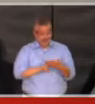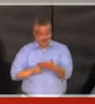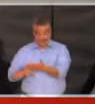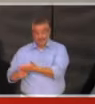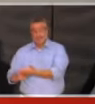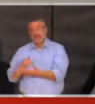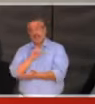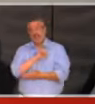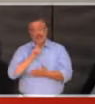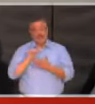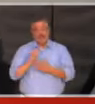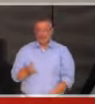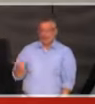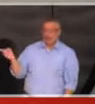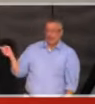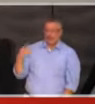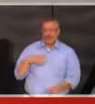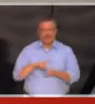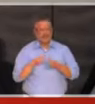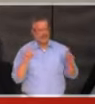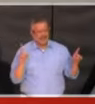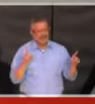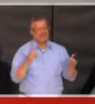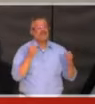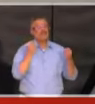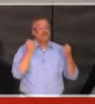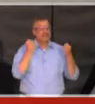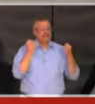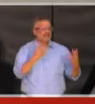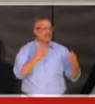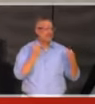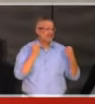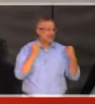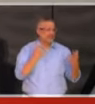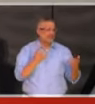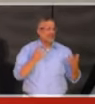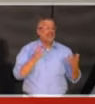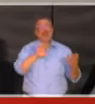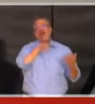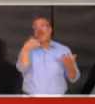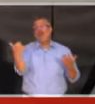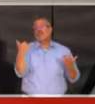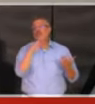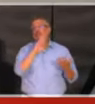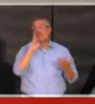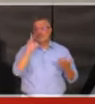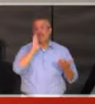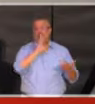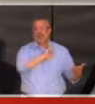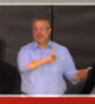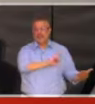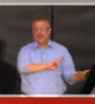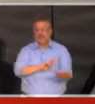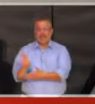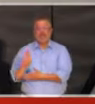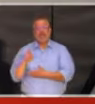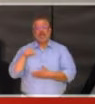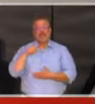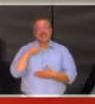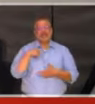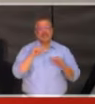the legislative leaders are here, but there are dozens and dozens of other bills that we'll be signing in